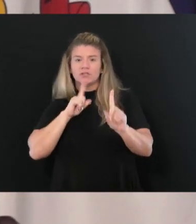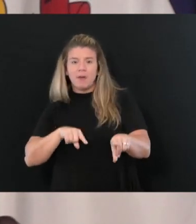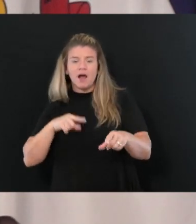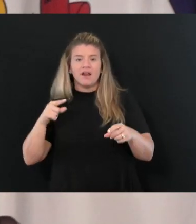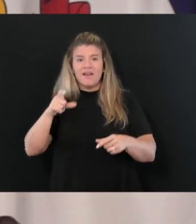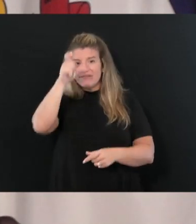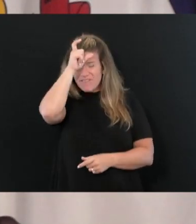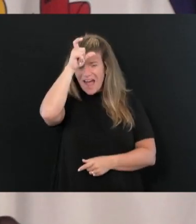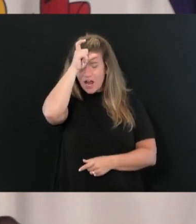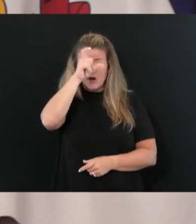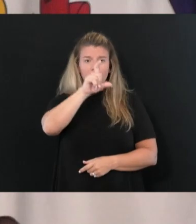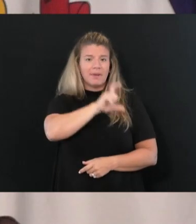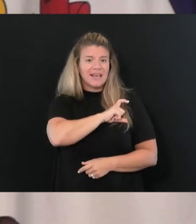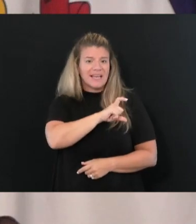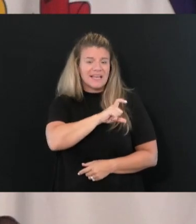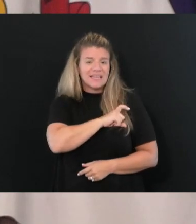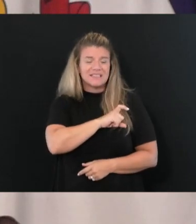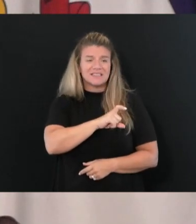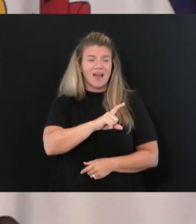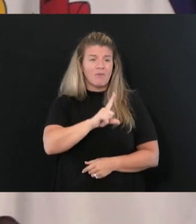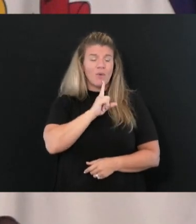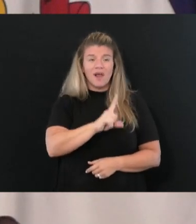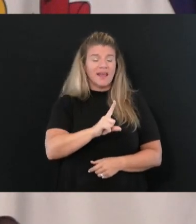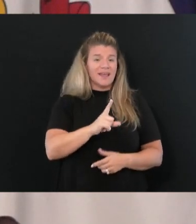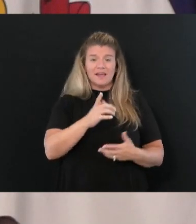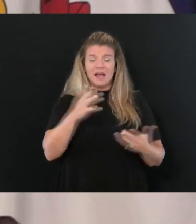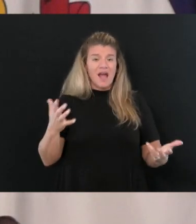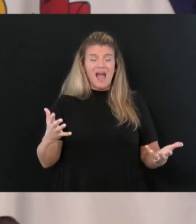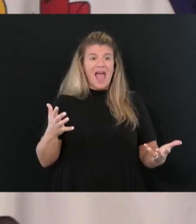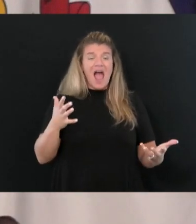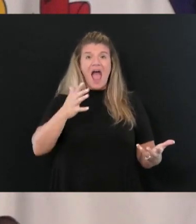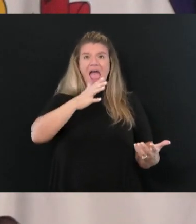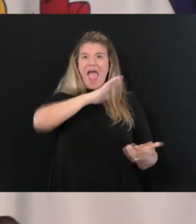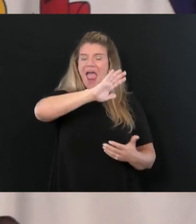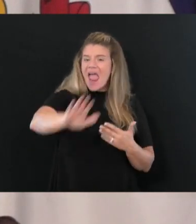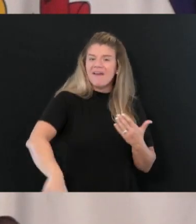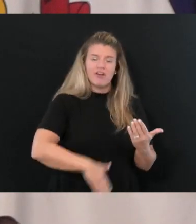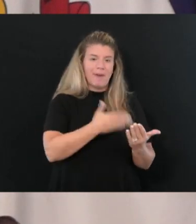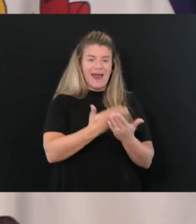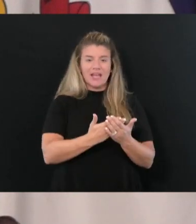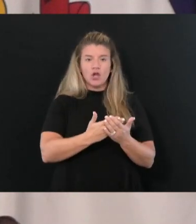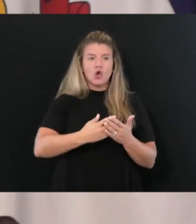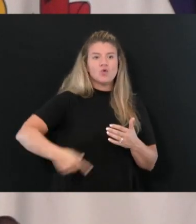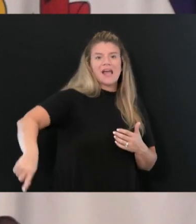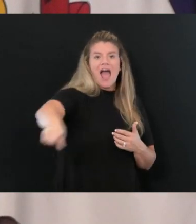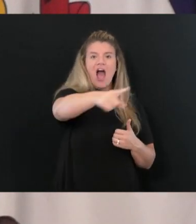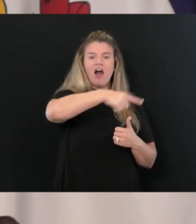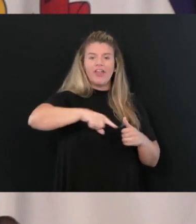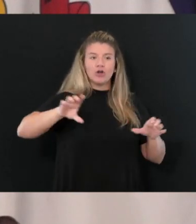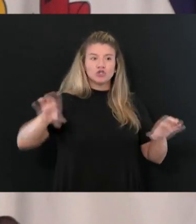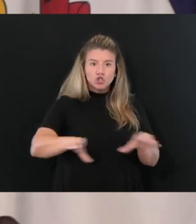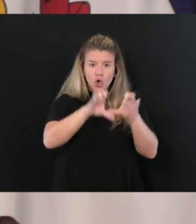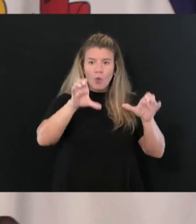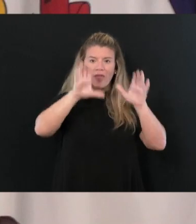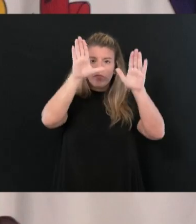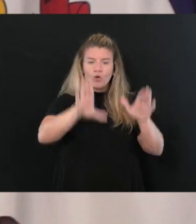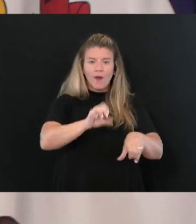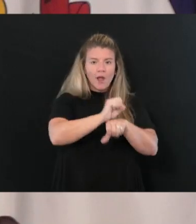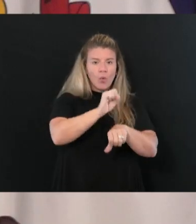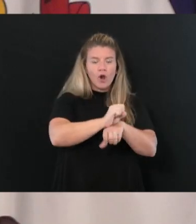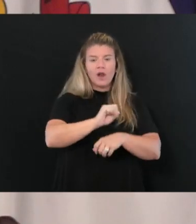fire, police, my gracious sakes of living, everybody that's out there doing all the great work, the EMS